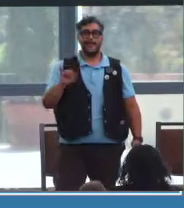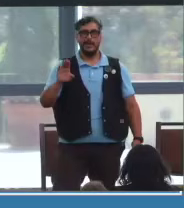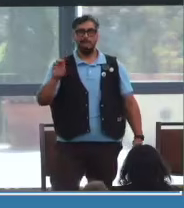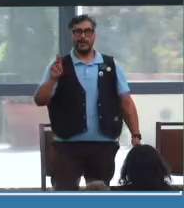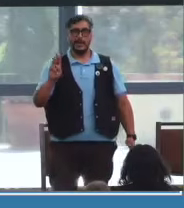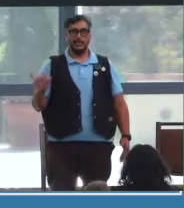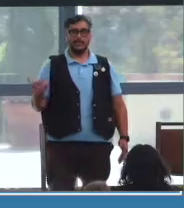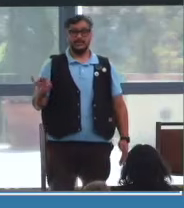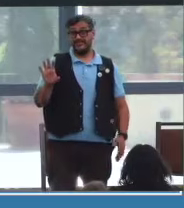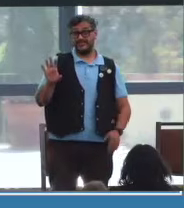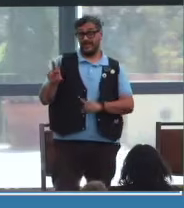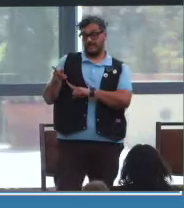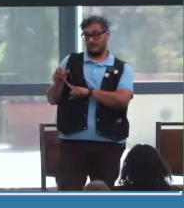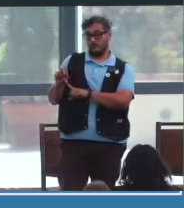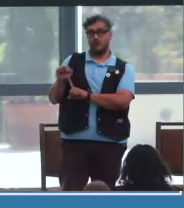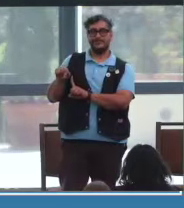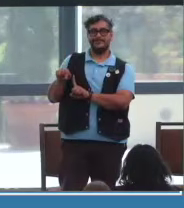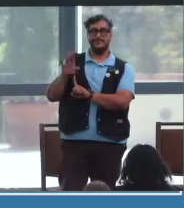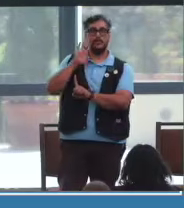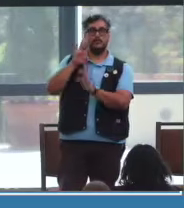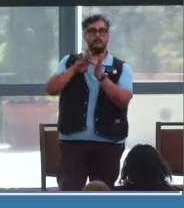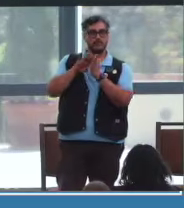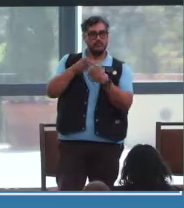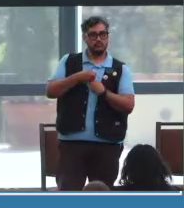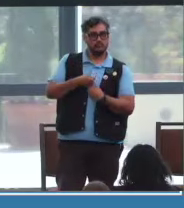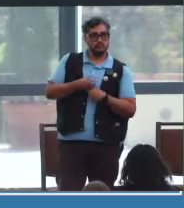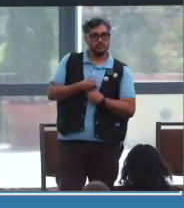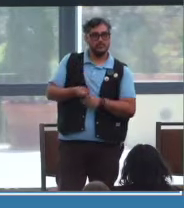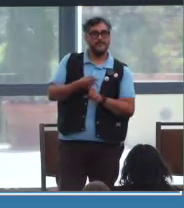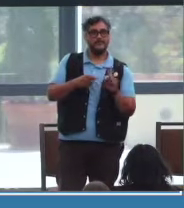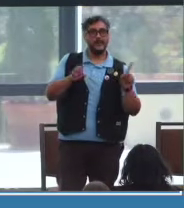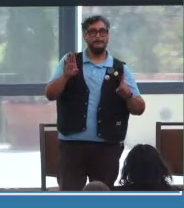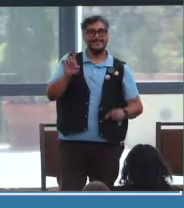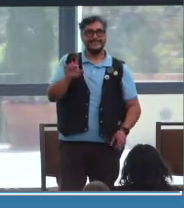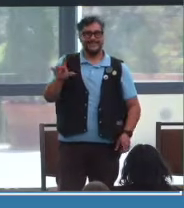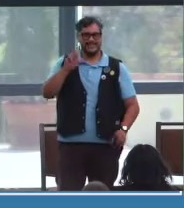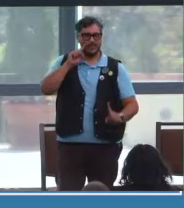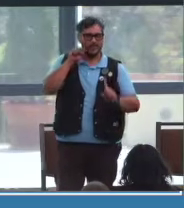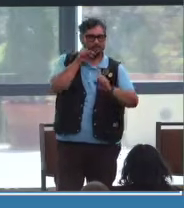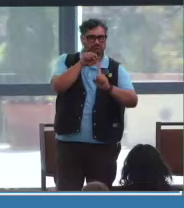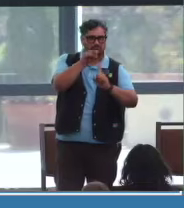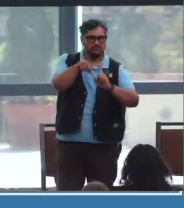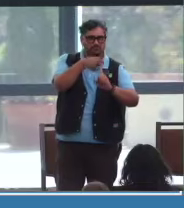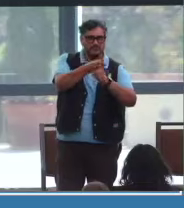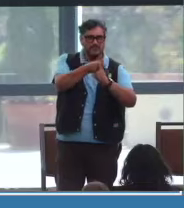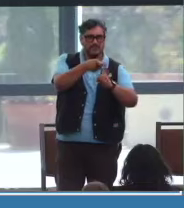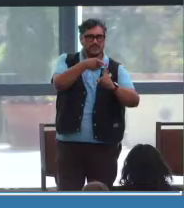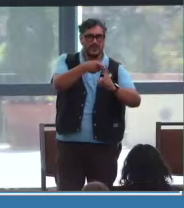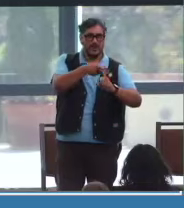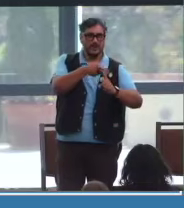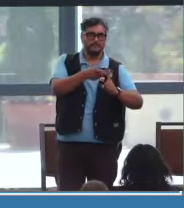antibodies are proteins that are developed, produced, and secreted by B cells to target specifically